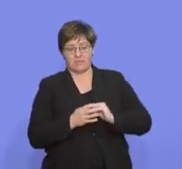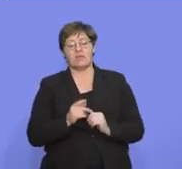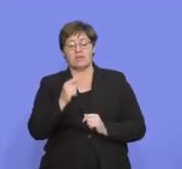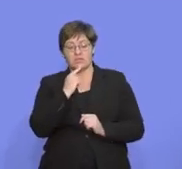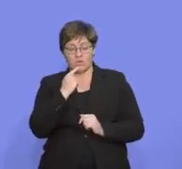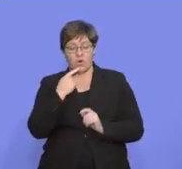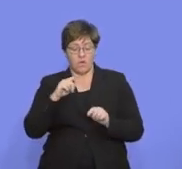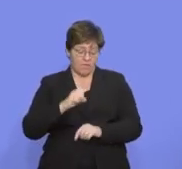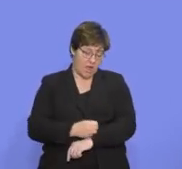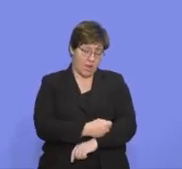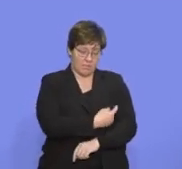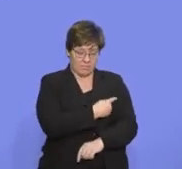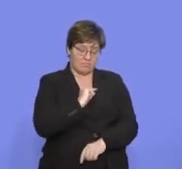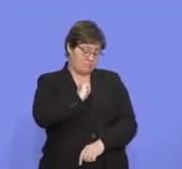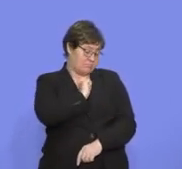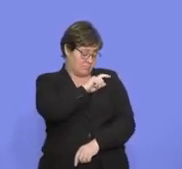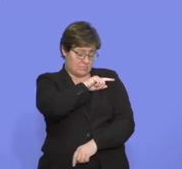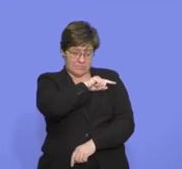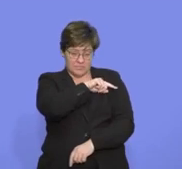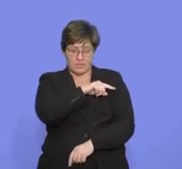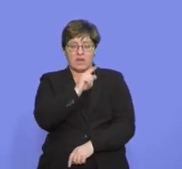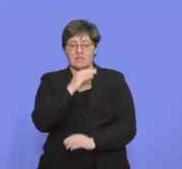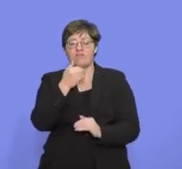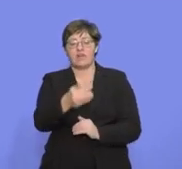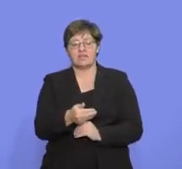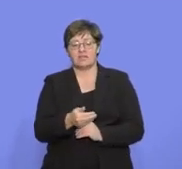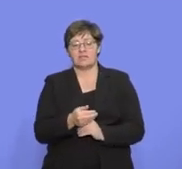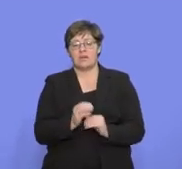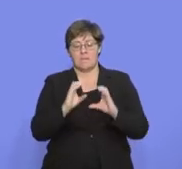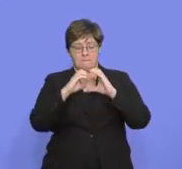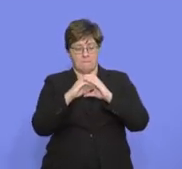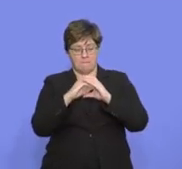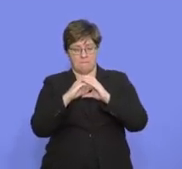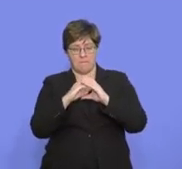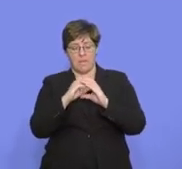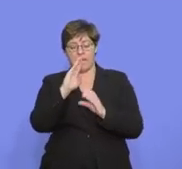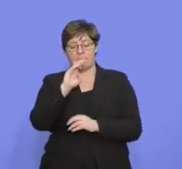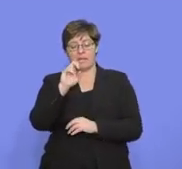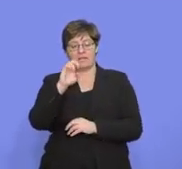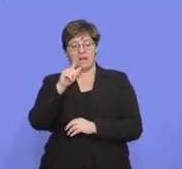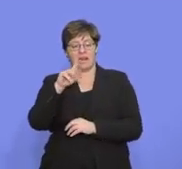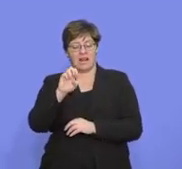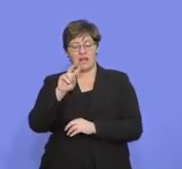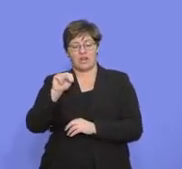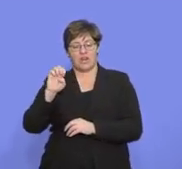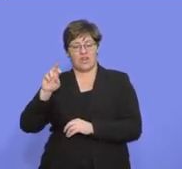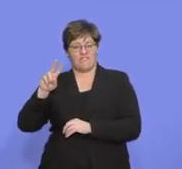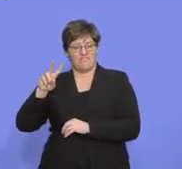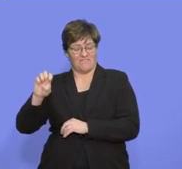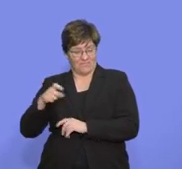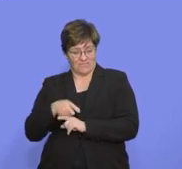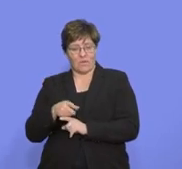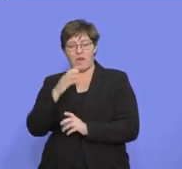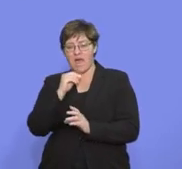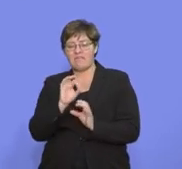leave the spinal cord, and then you will look here in front. What you'll see is it's like nerve bundles here, right? And within these nerve